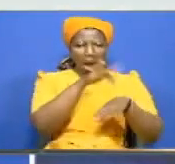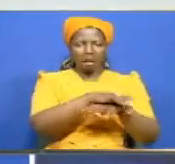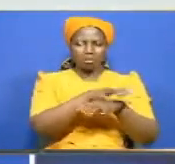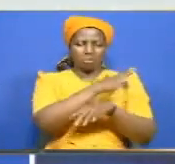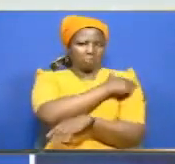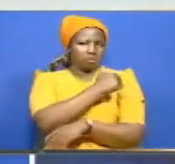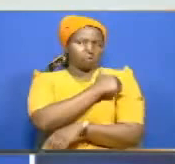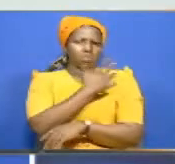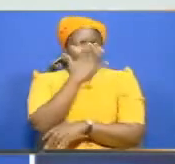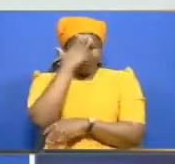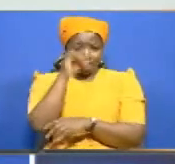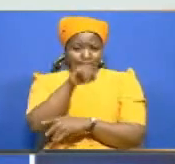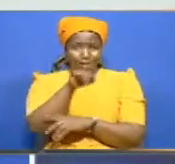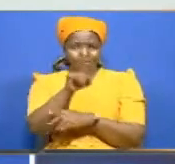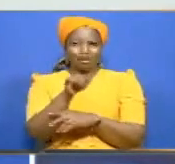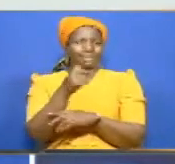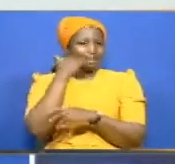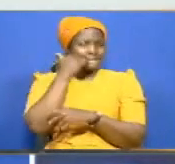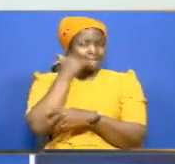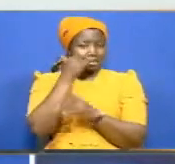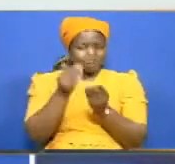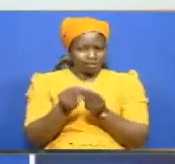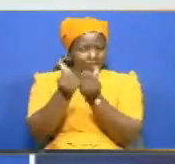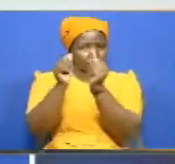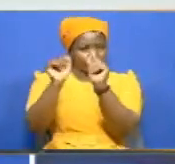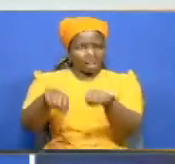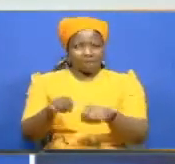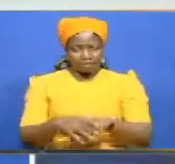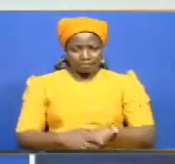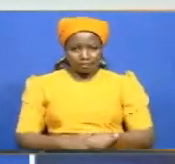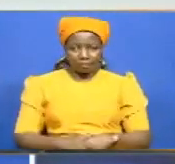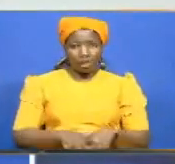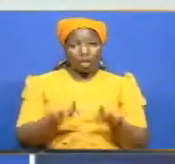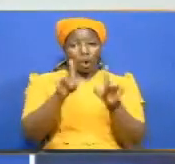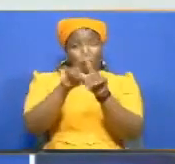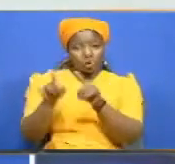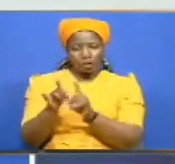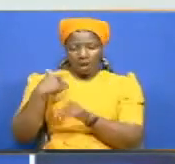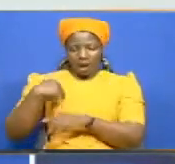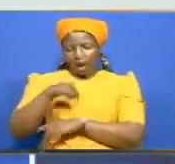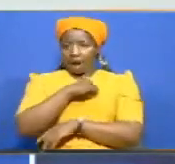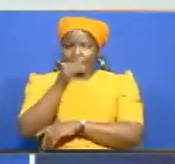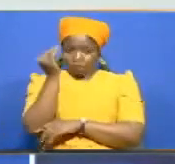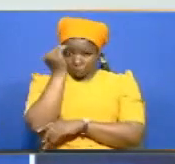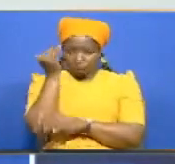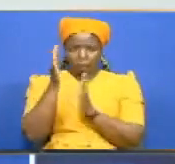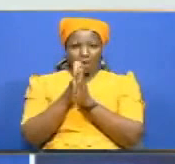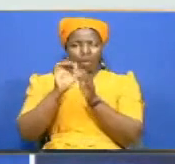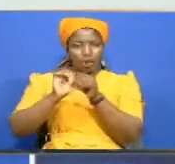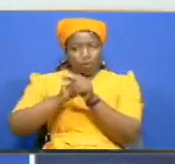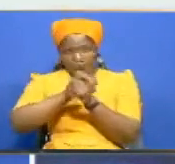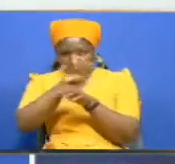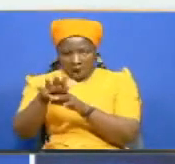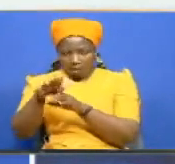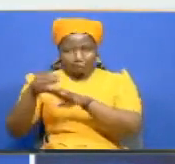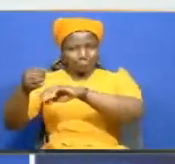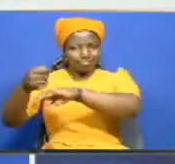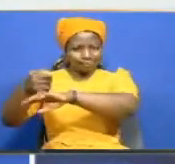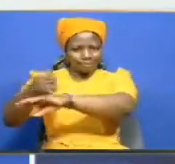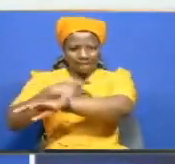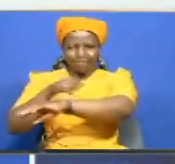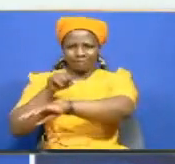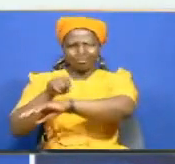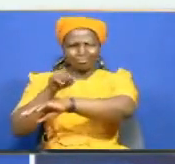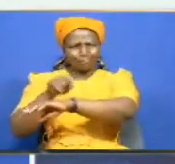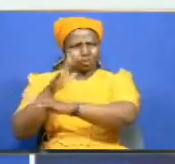a treatable disease. And also we know that with COVID-19, cancer has taken a